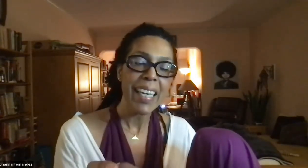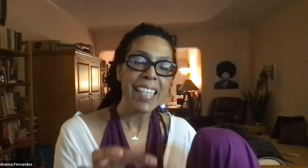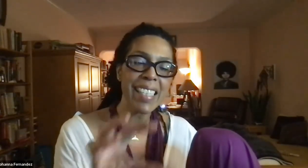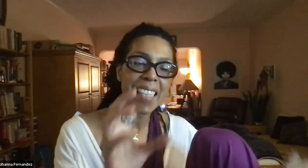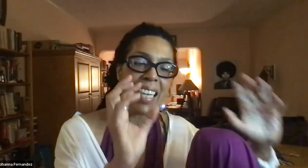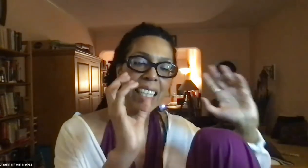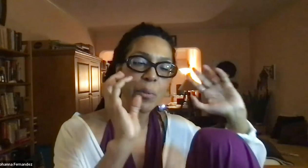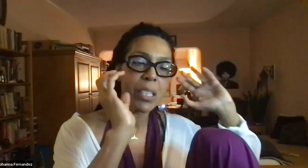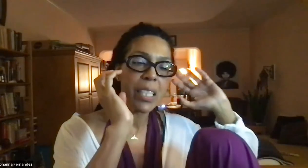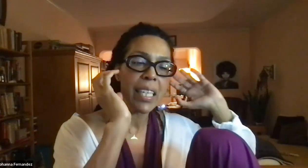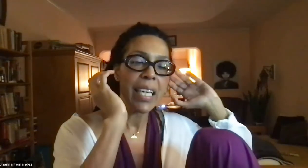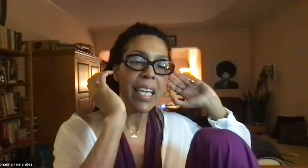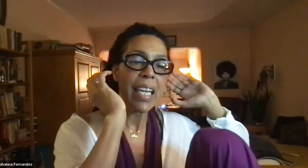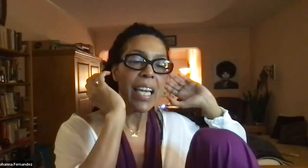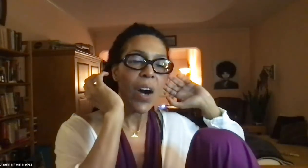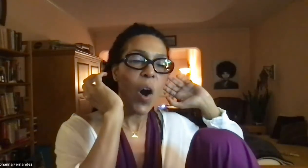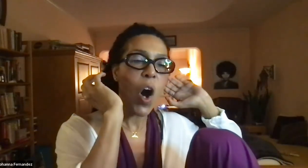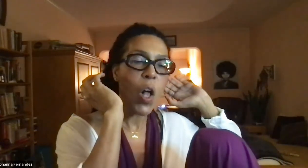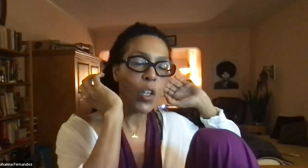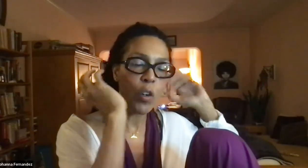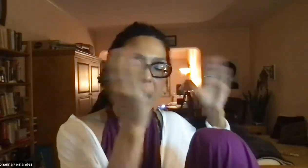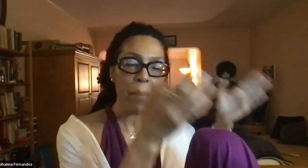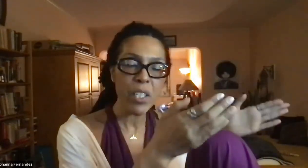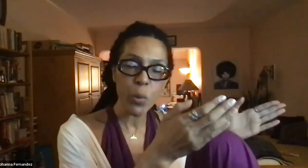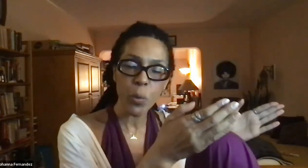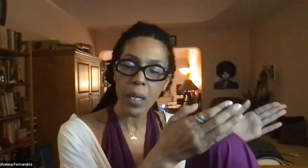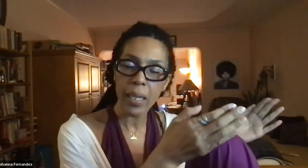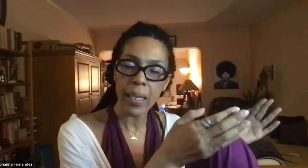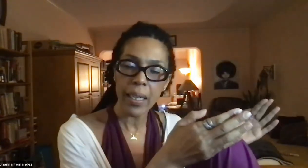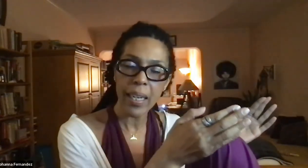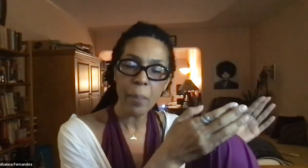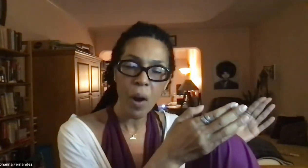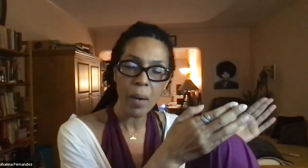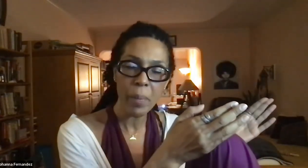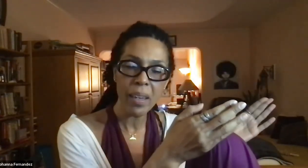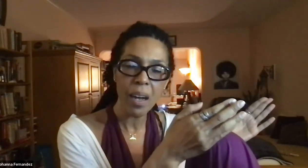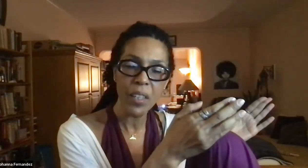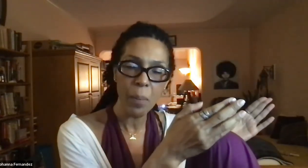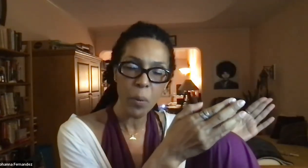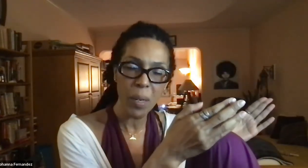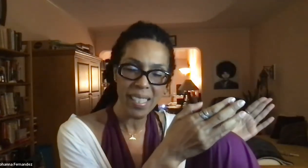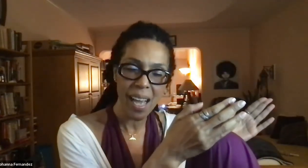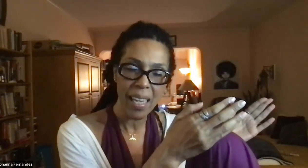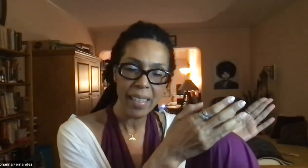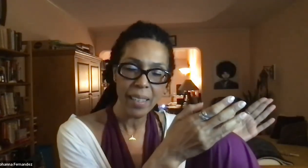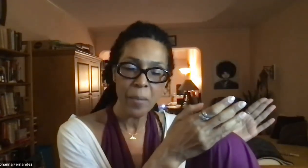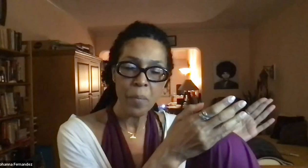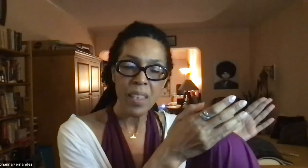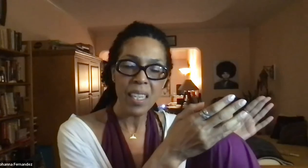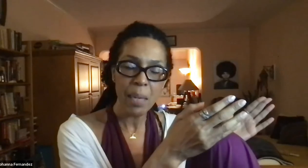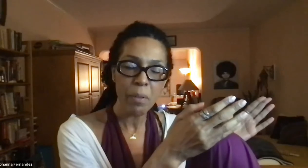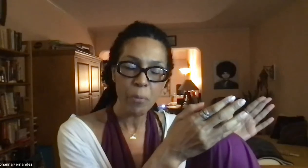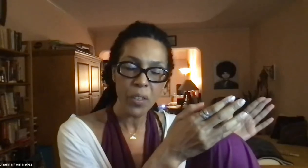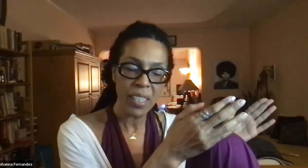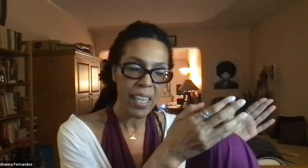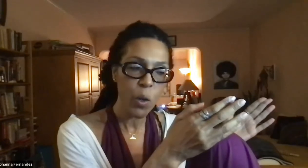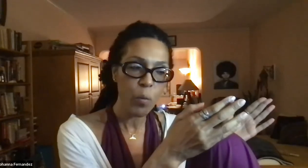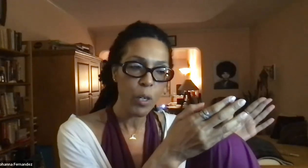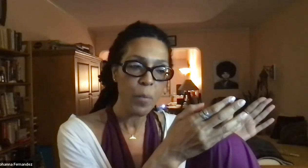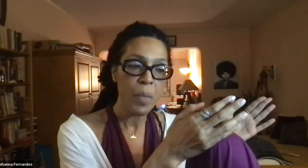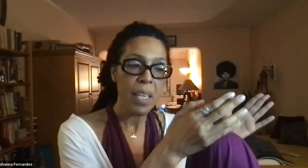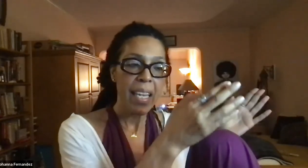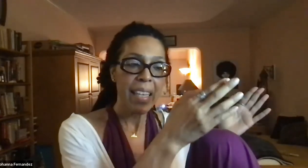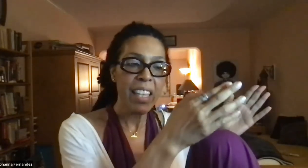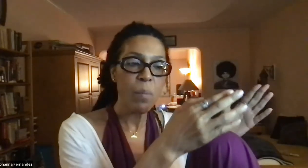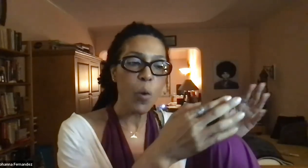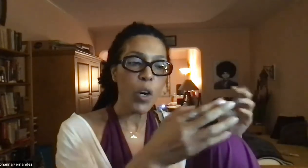Occupy is that they literally all cram into an apartment on the Upper West Side the night before the